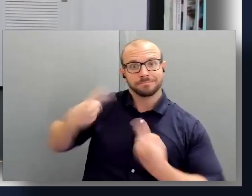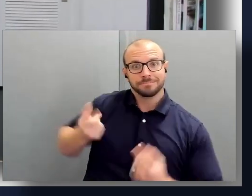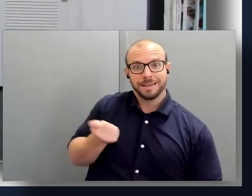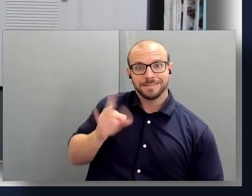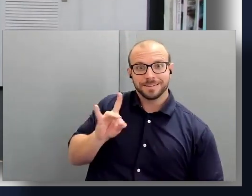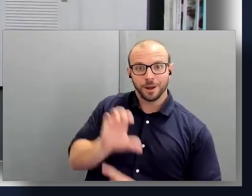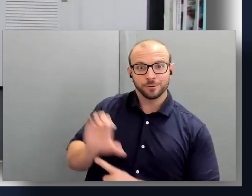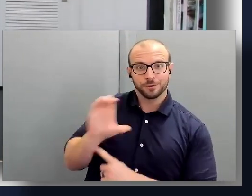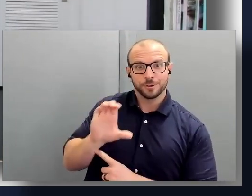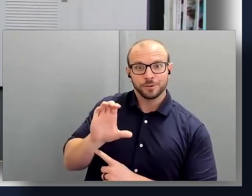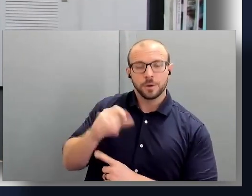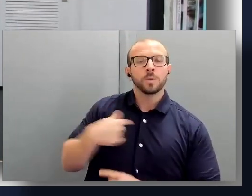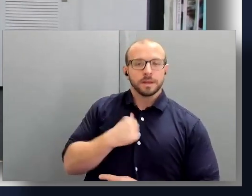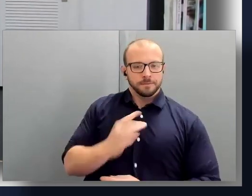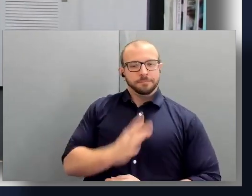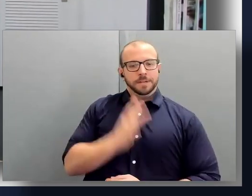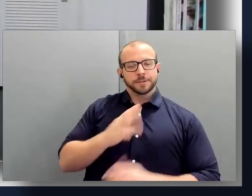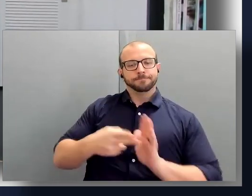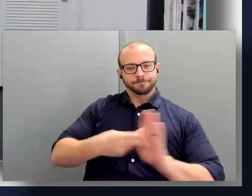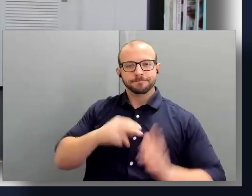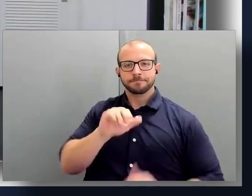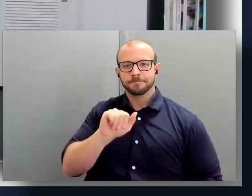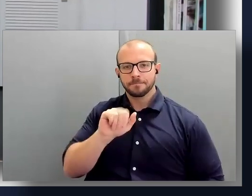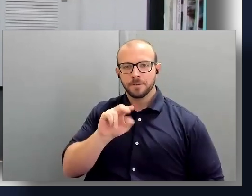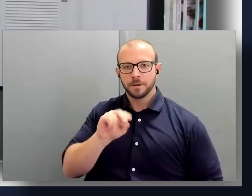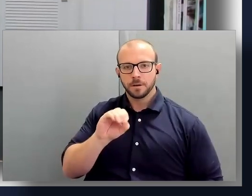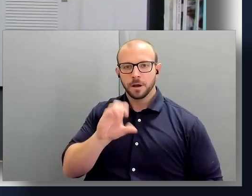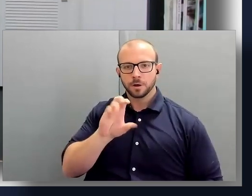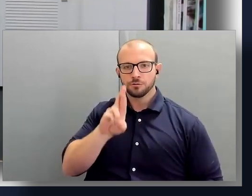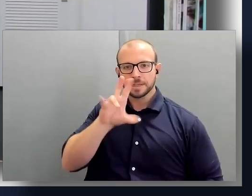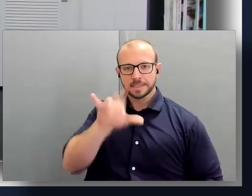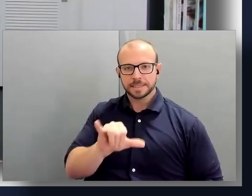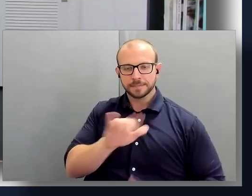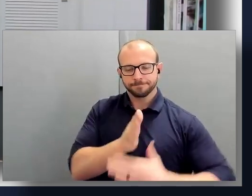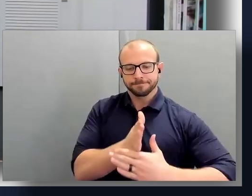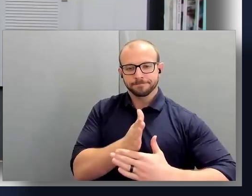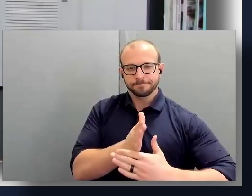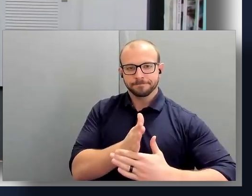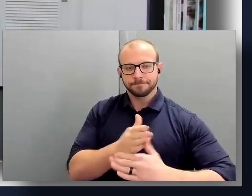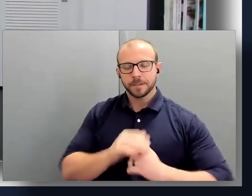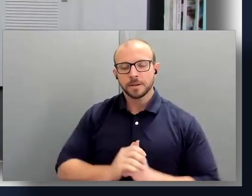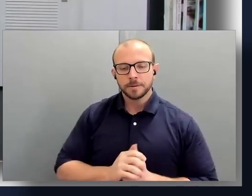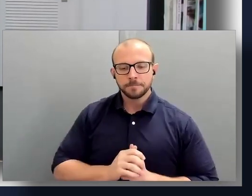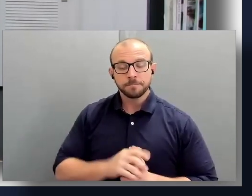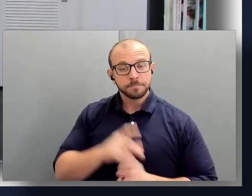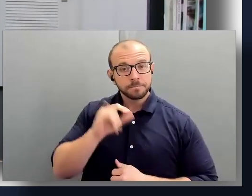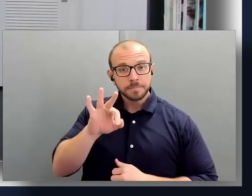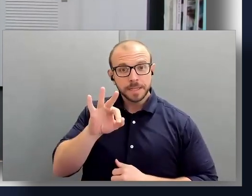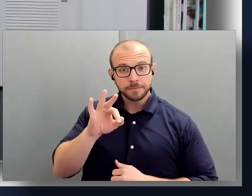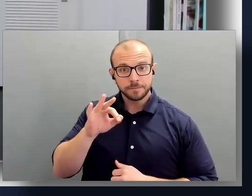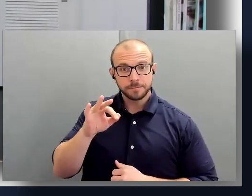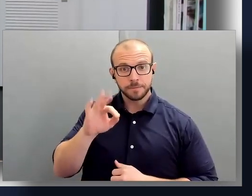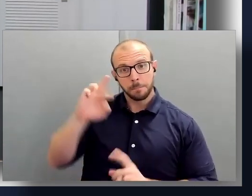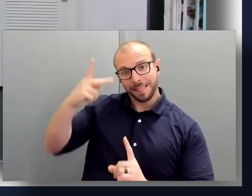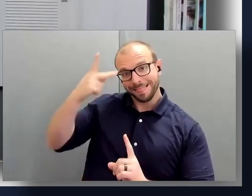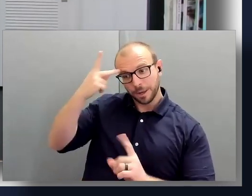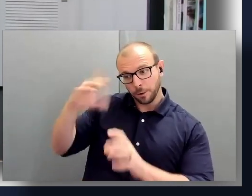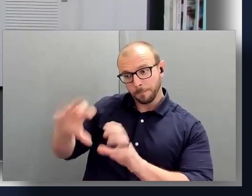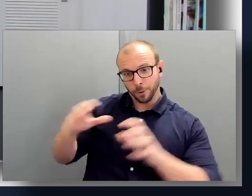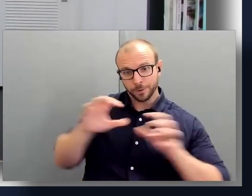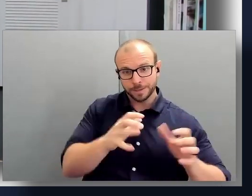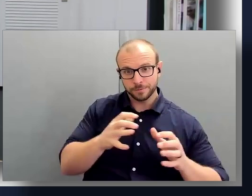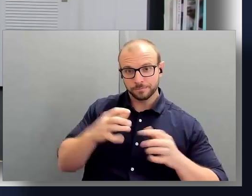1800. So we were officially an anocracy. If you look at what's happened to